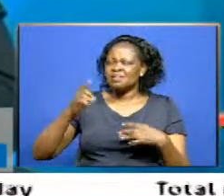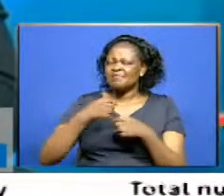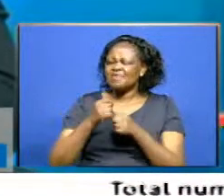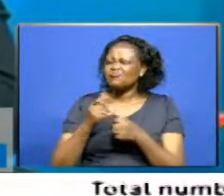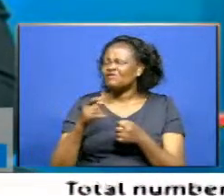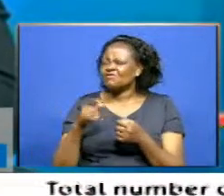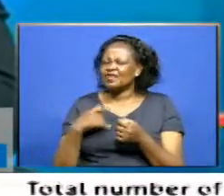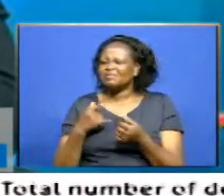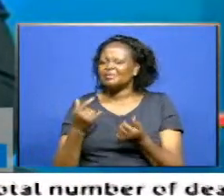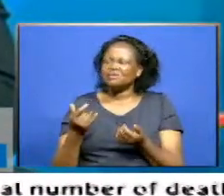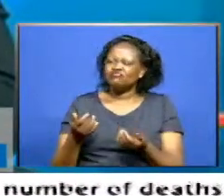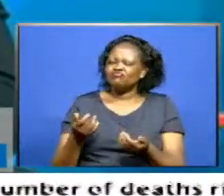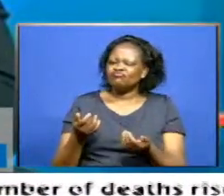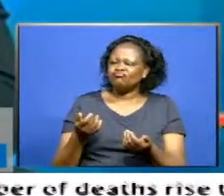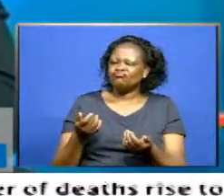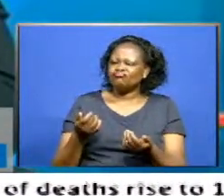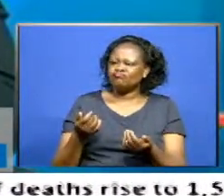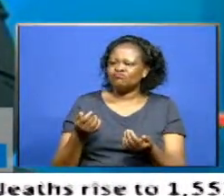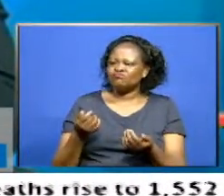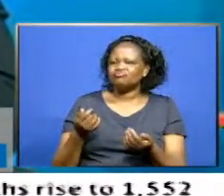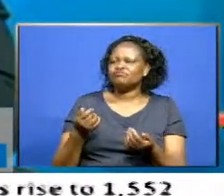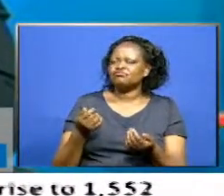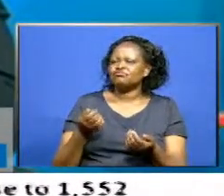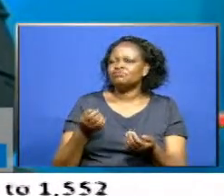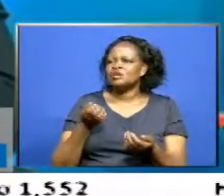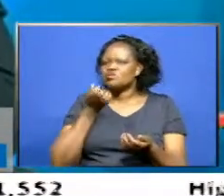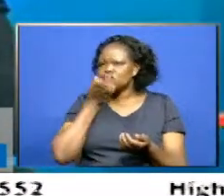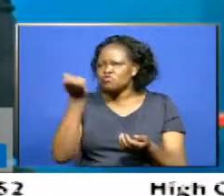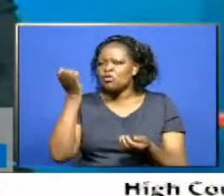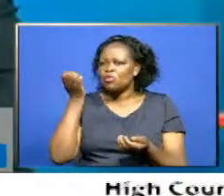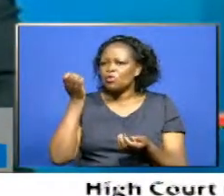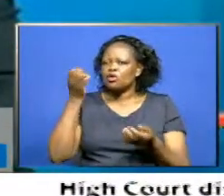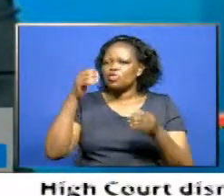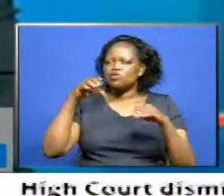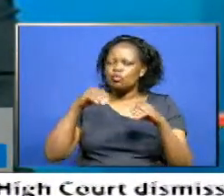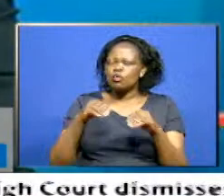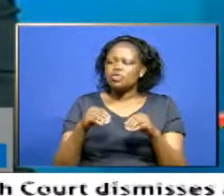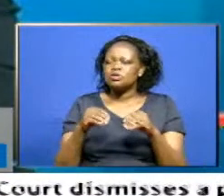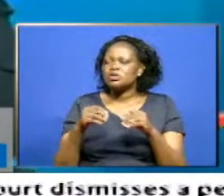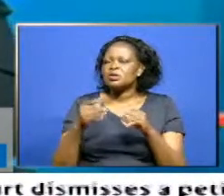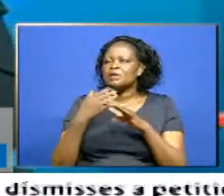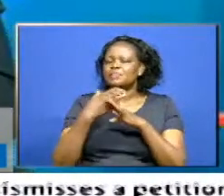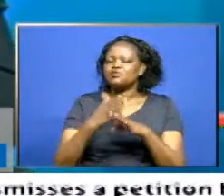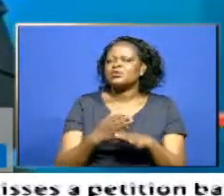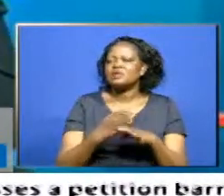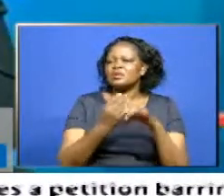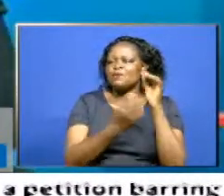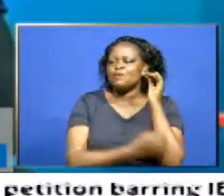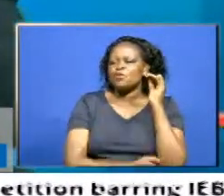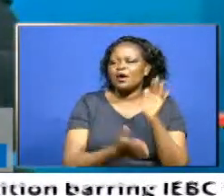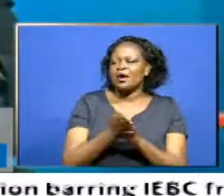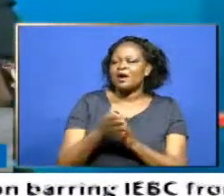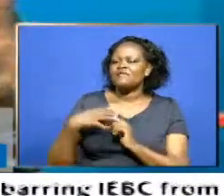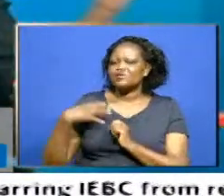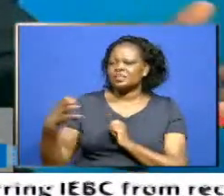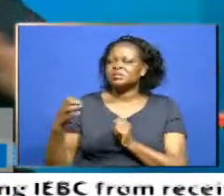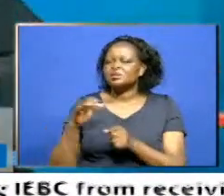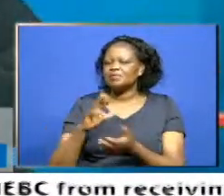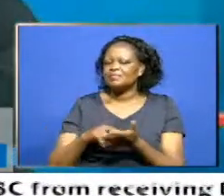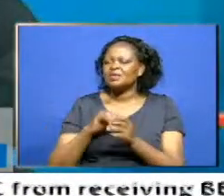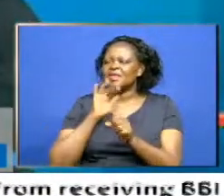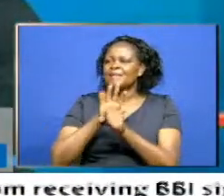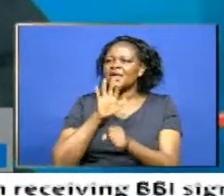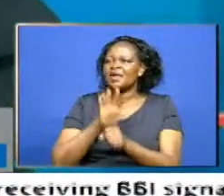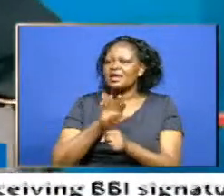but it ignores the inequality between the well-off and those who are very, very poor. So the majority of the